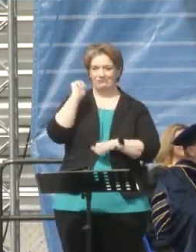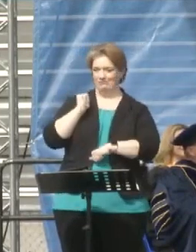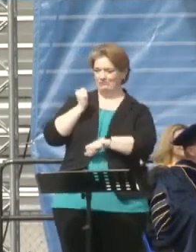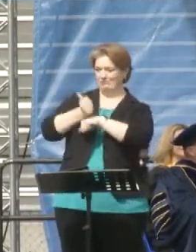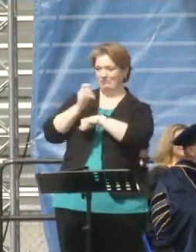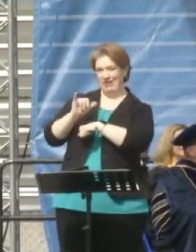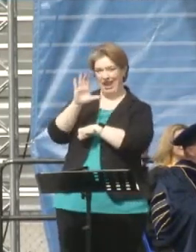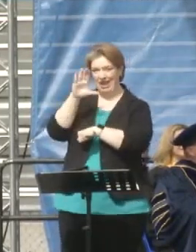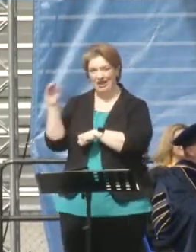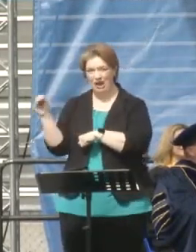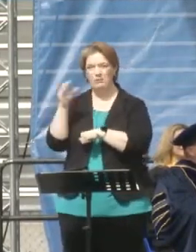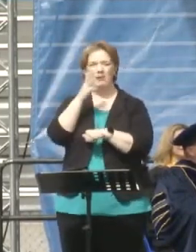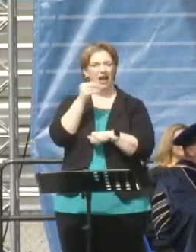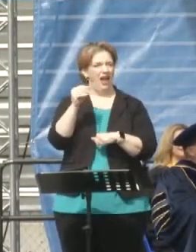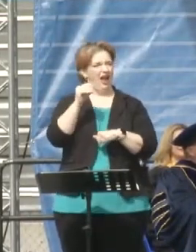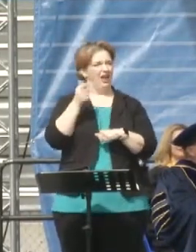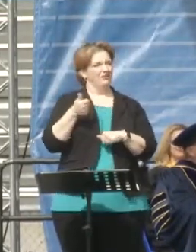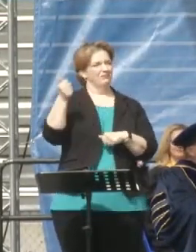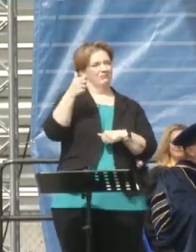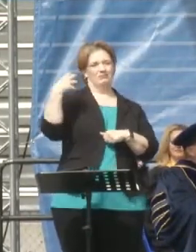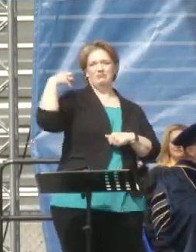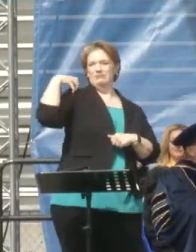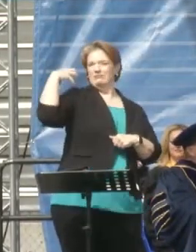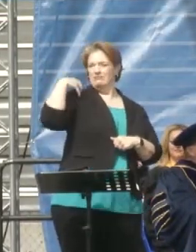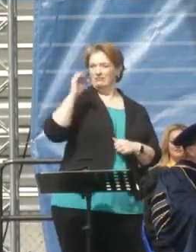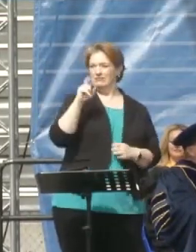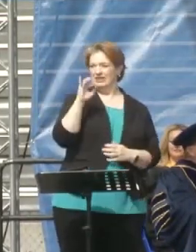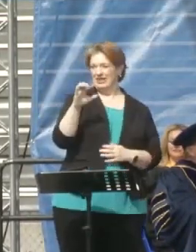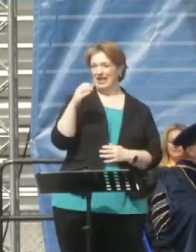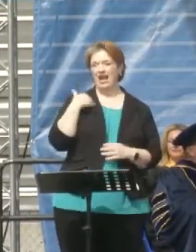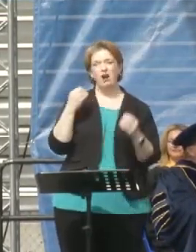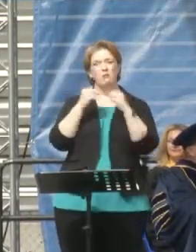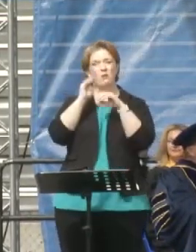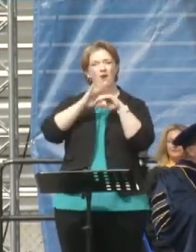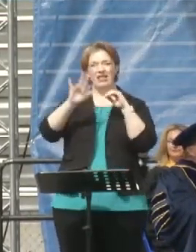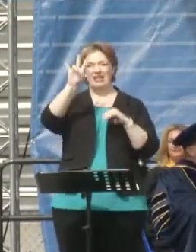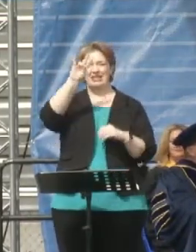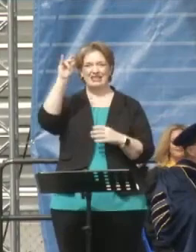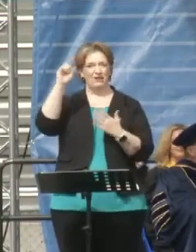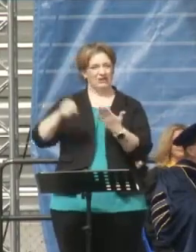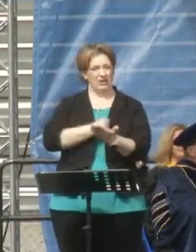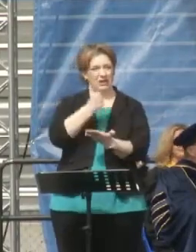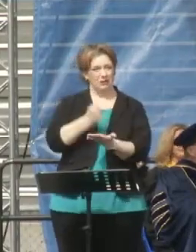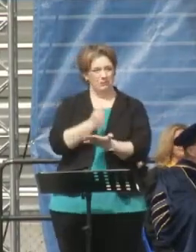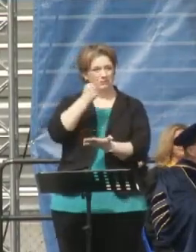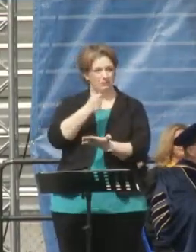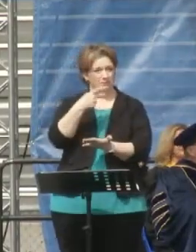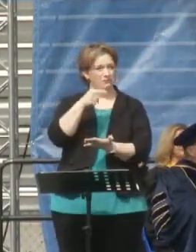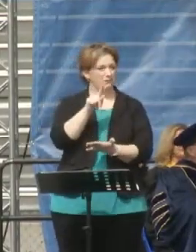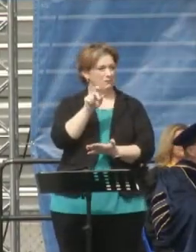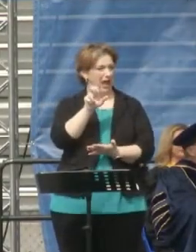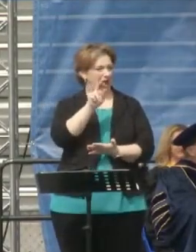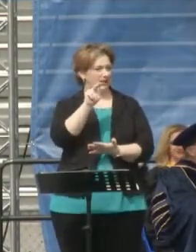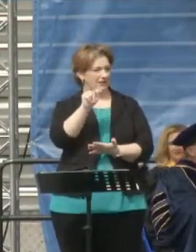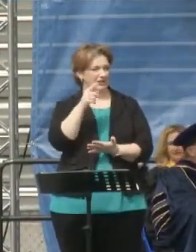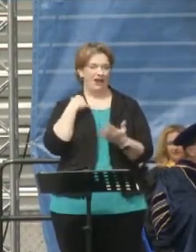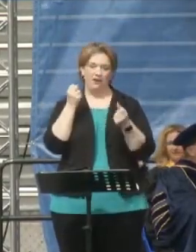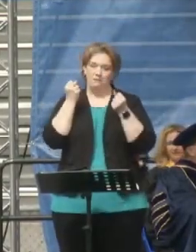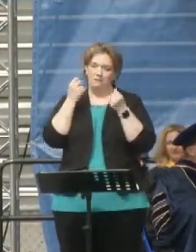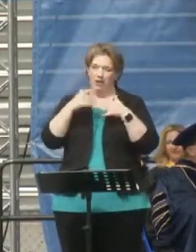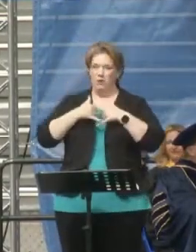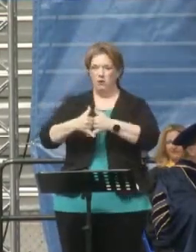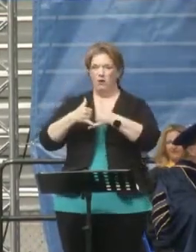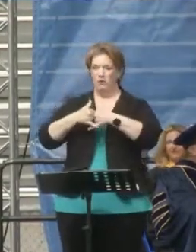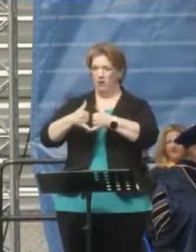He holds more than 70 patents, has earned numerous industry awards, and in 2019,